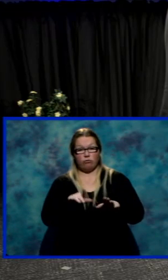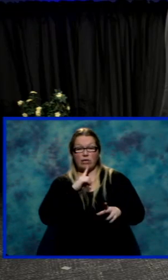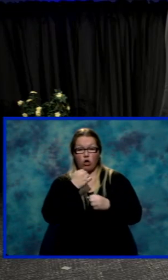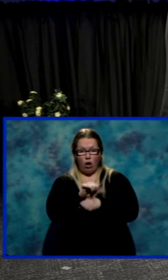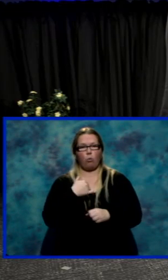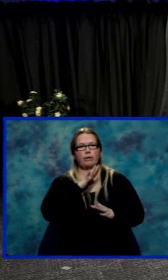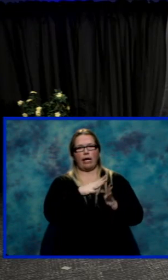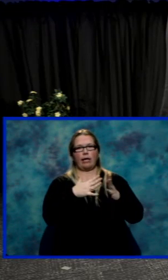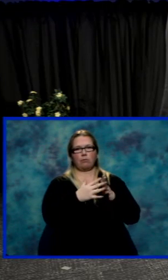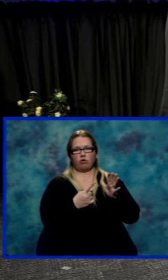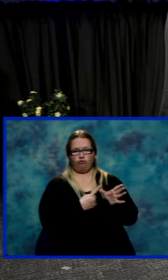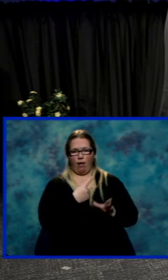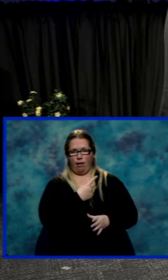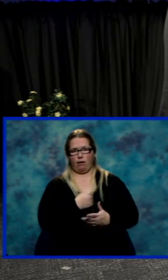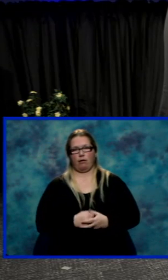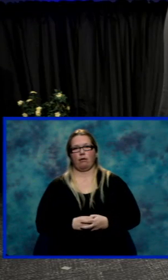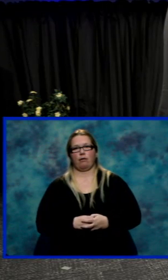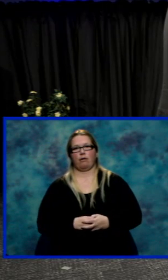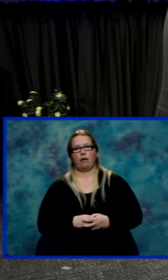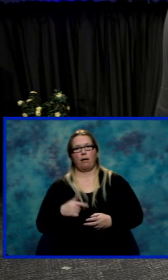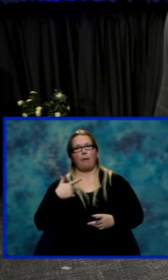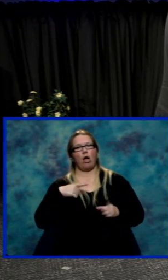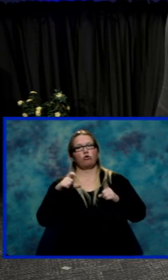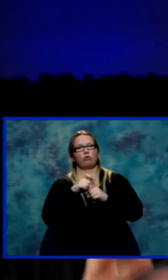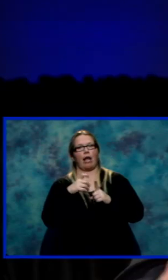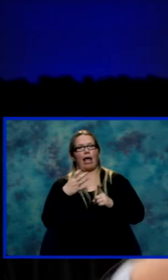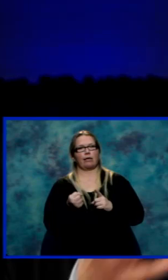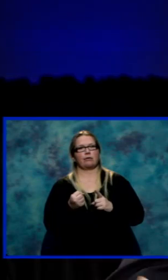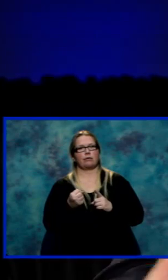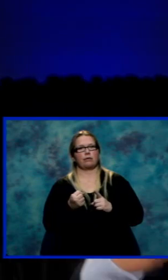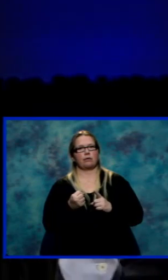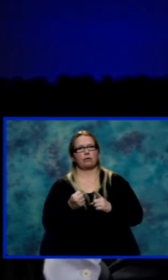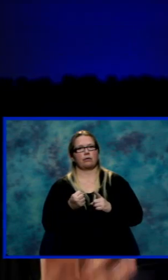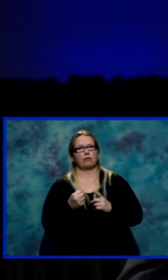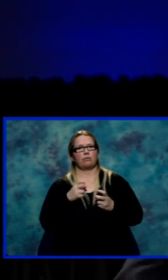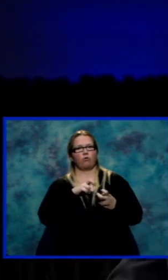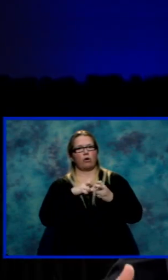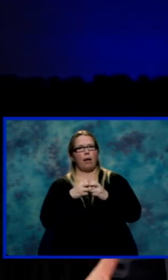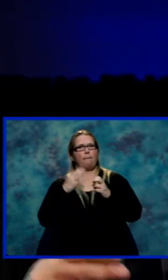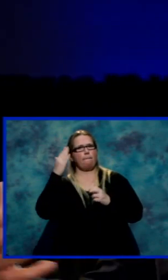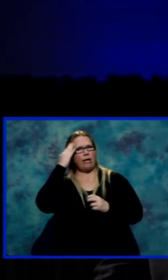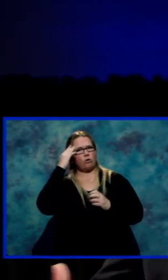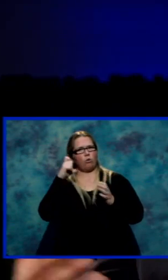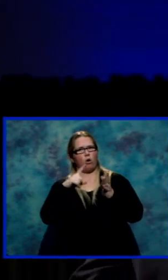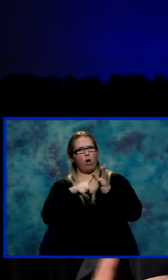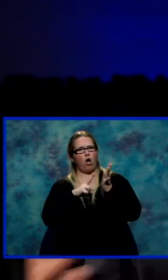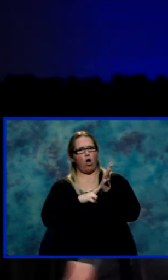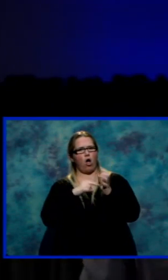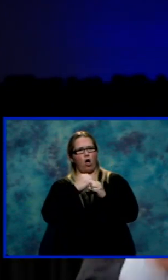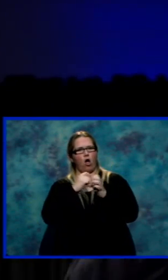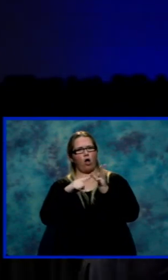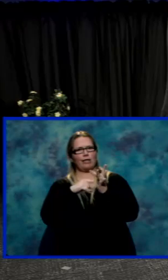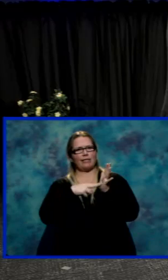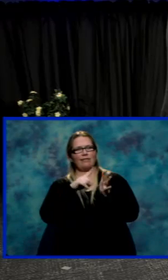But both my daughter has a struggle with mental, cognitive, association, and social